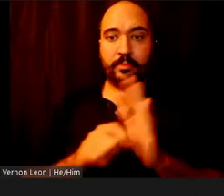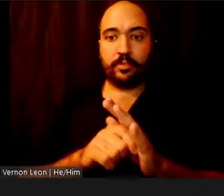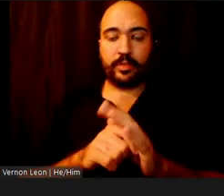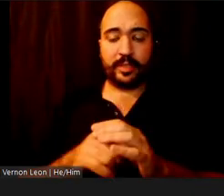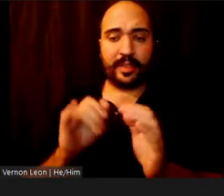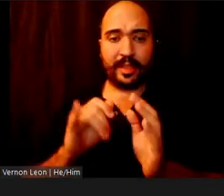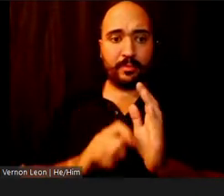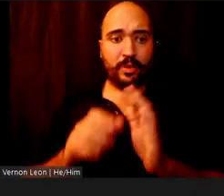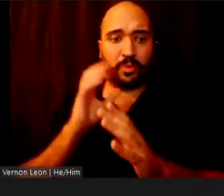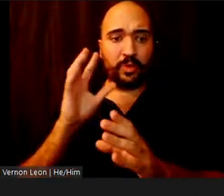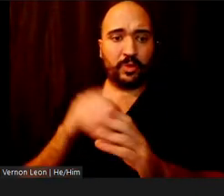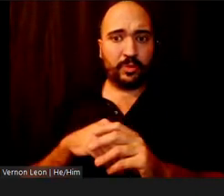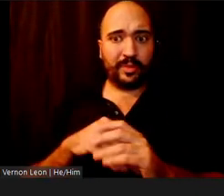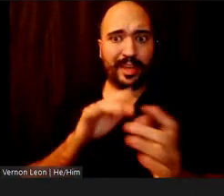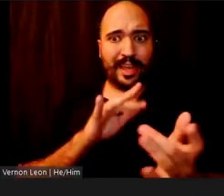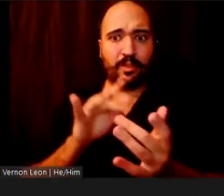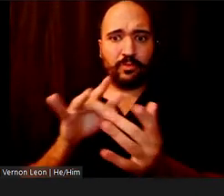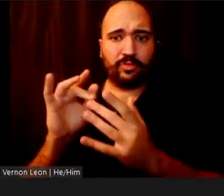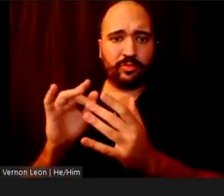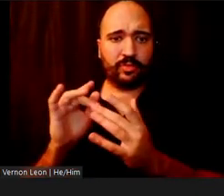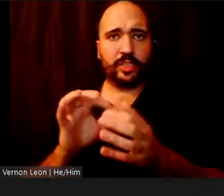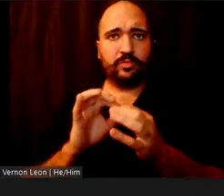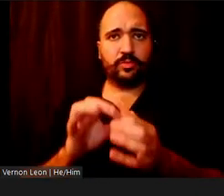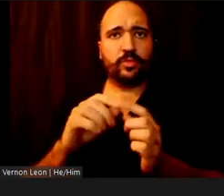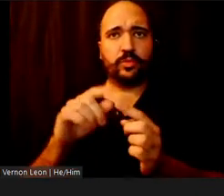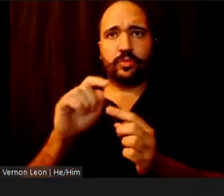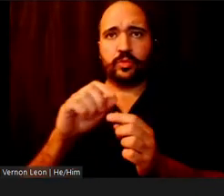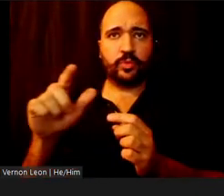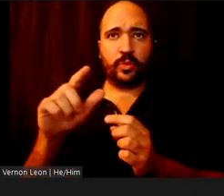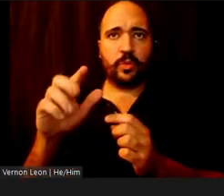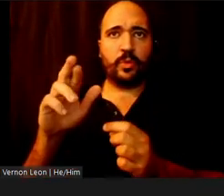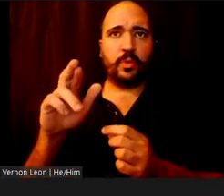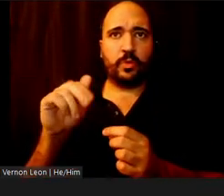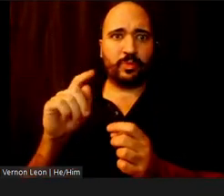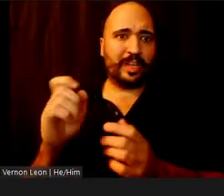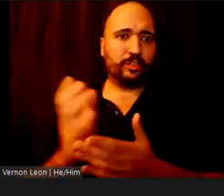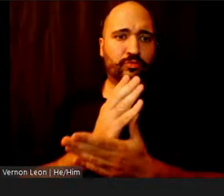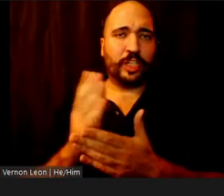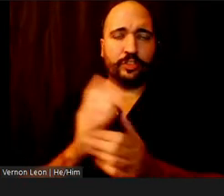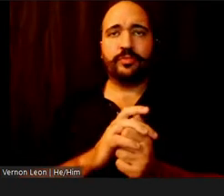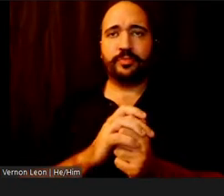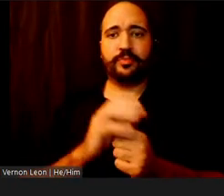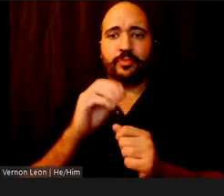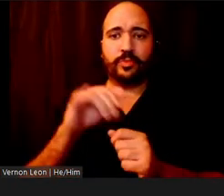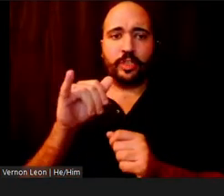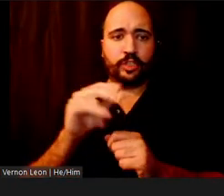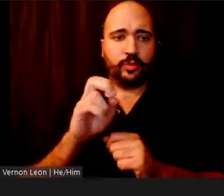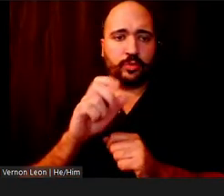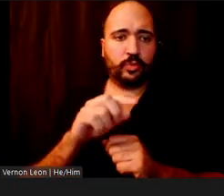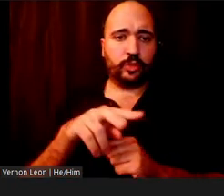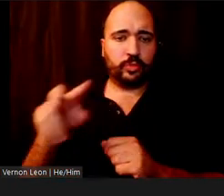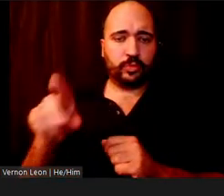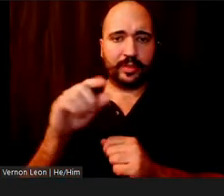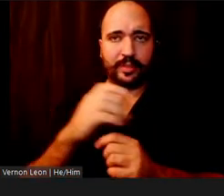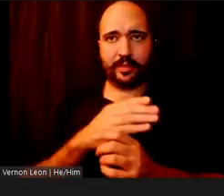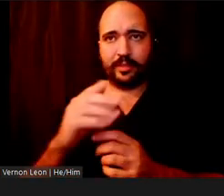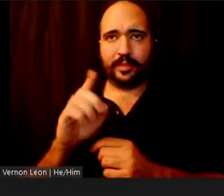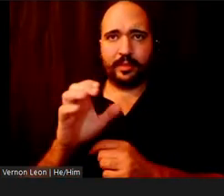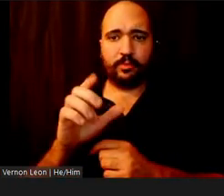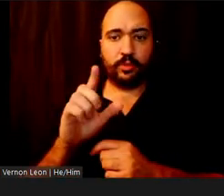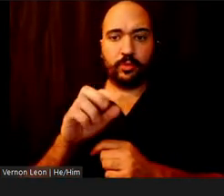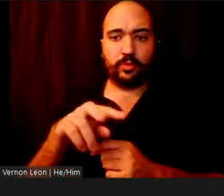include additional outreach related to toll rate ranges. Between that June 2022 date and December 2022,